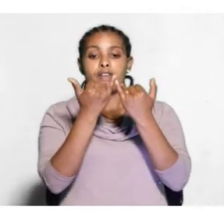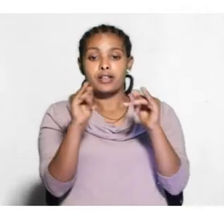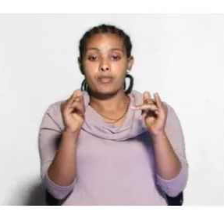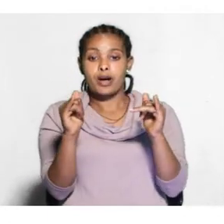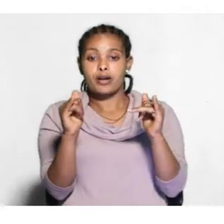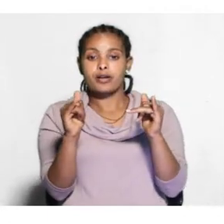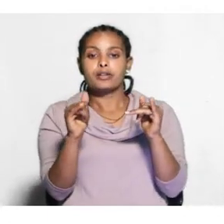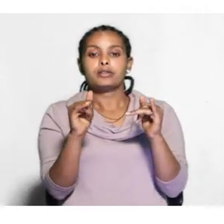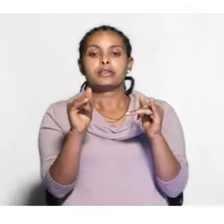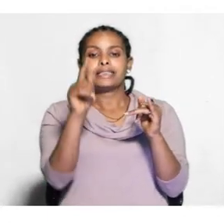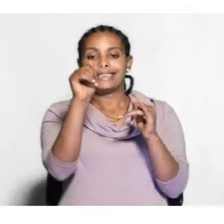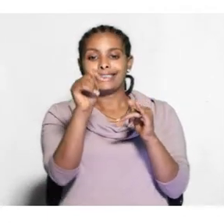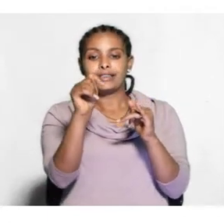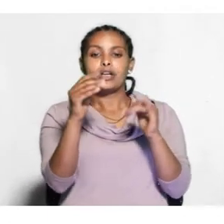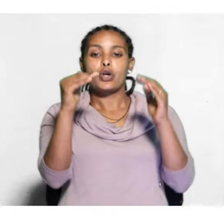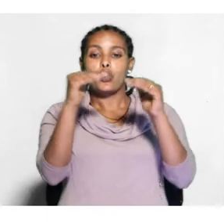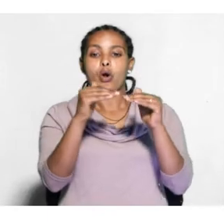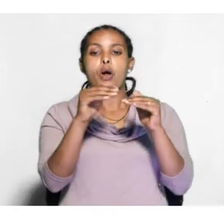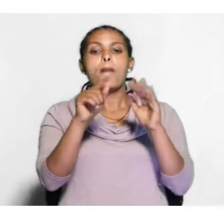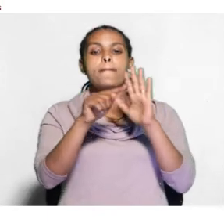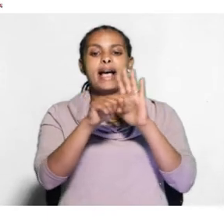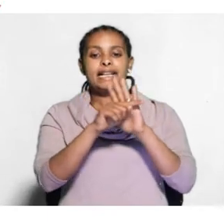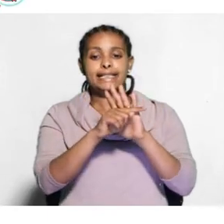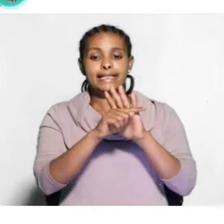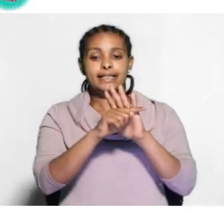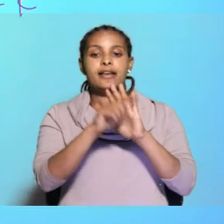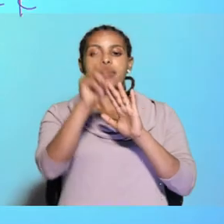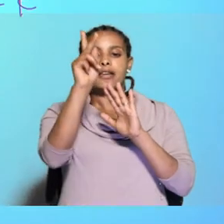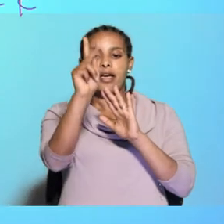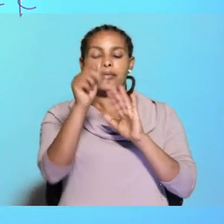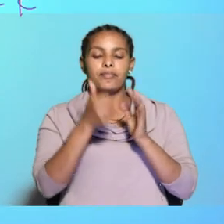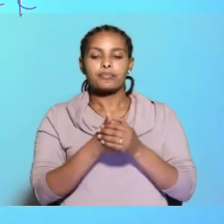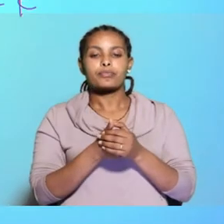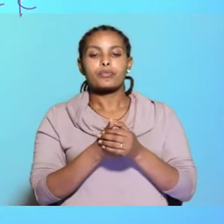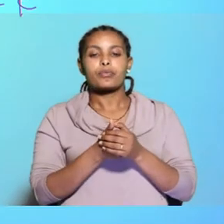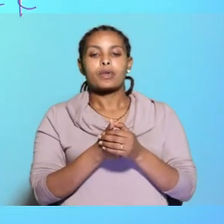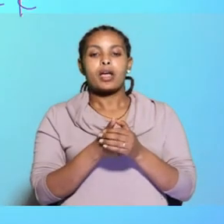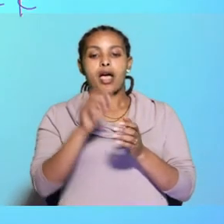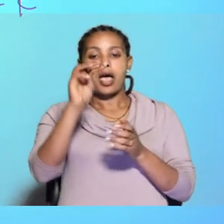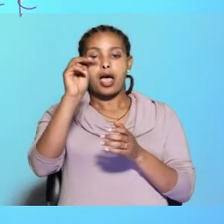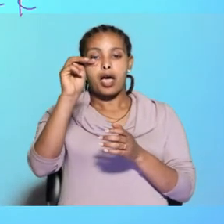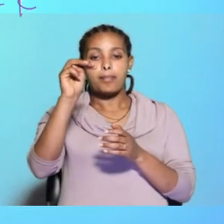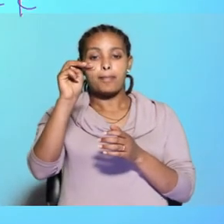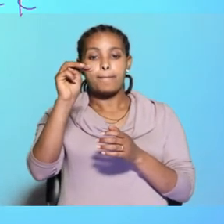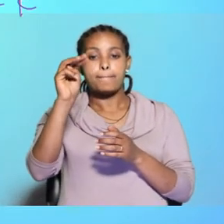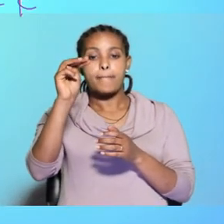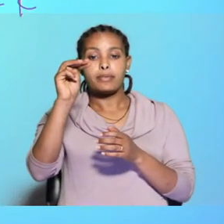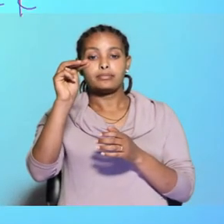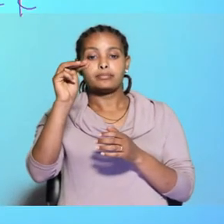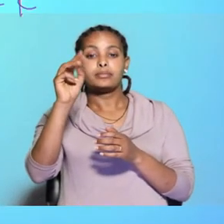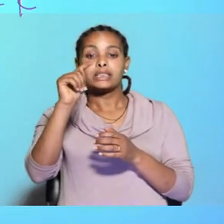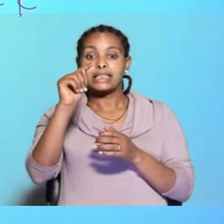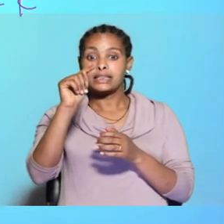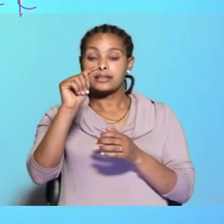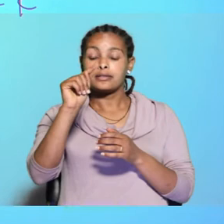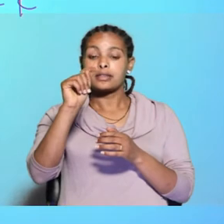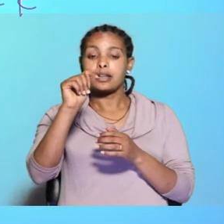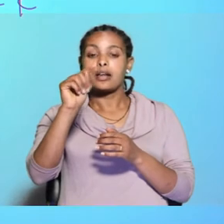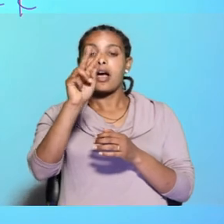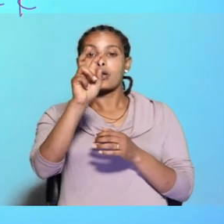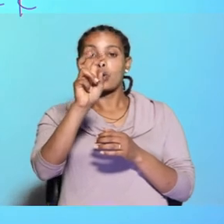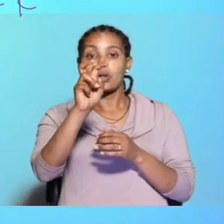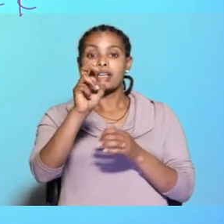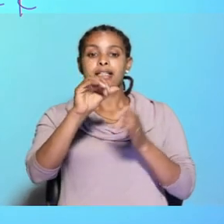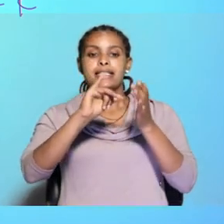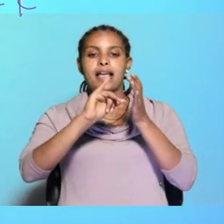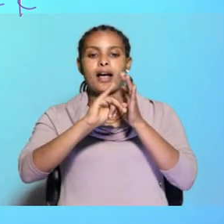by t equal minus k translation of m a time team 20 is 20 seconds is